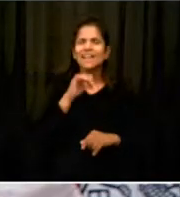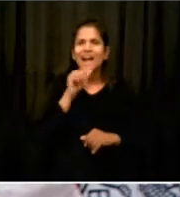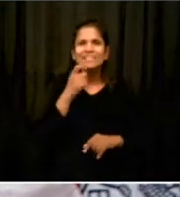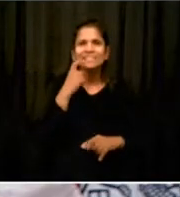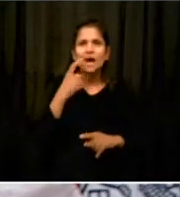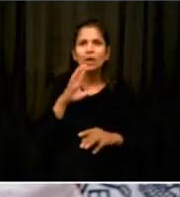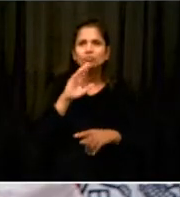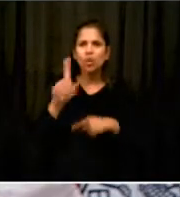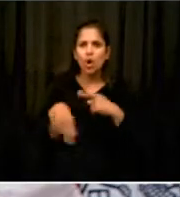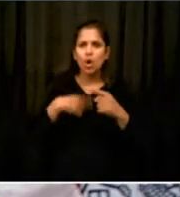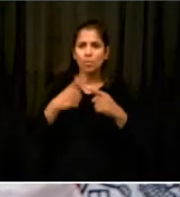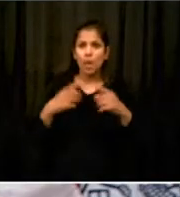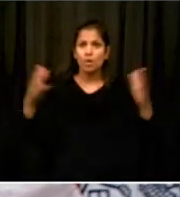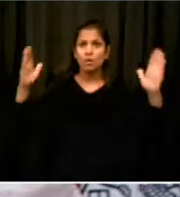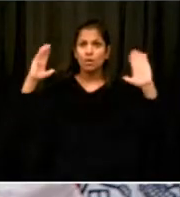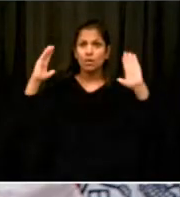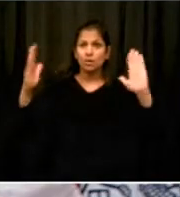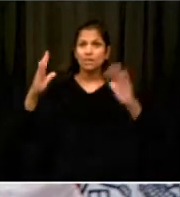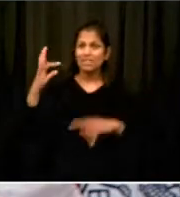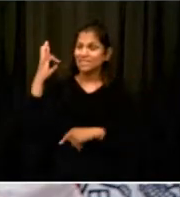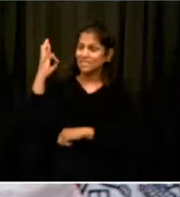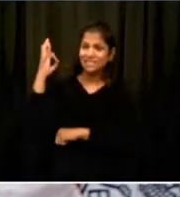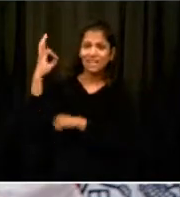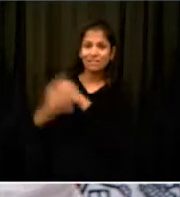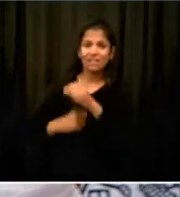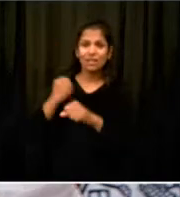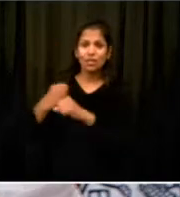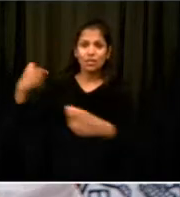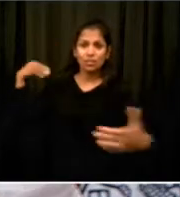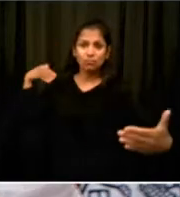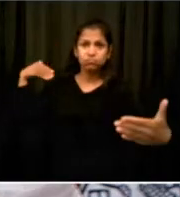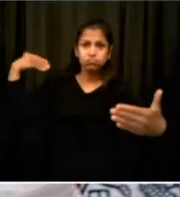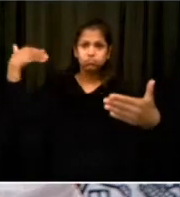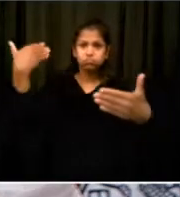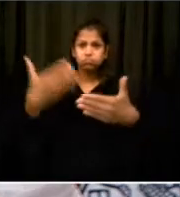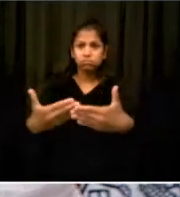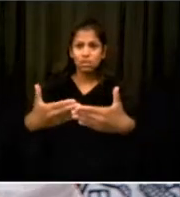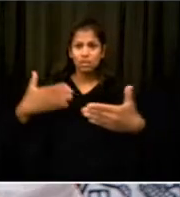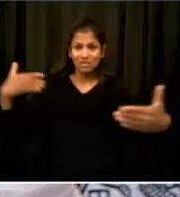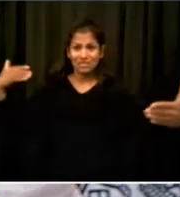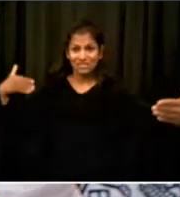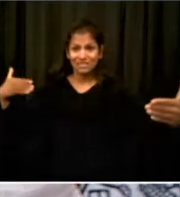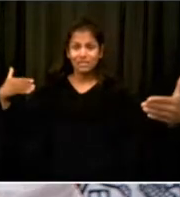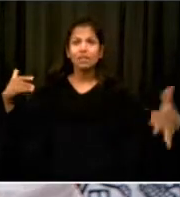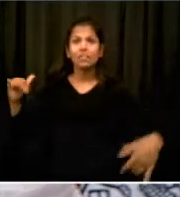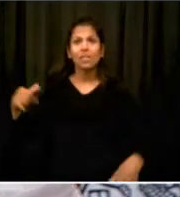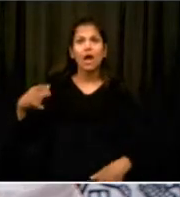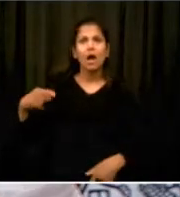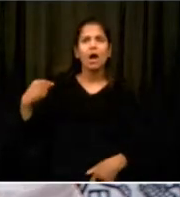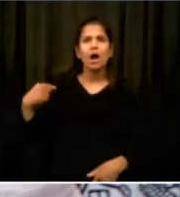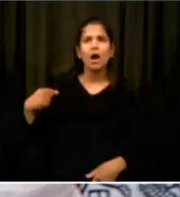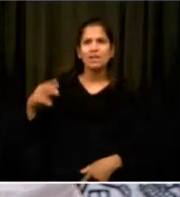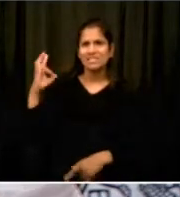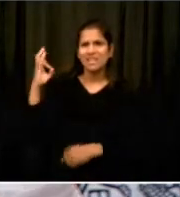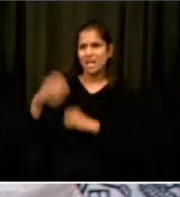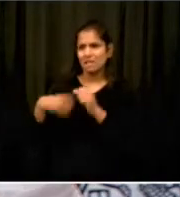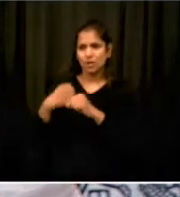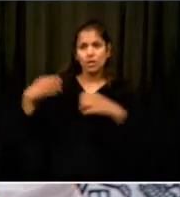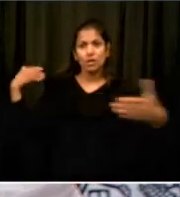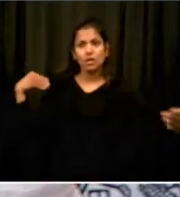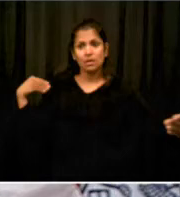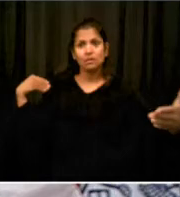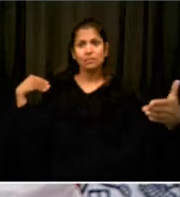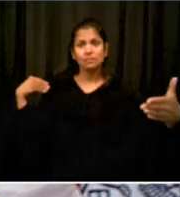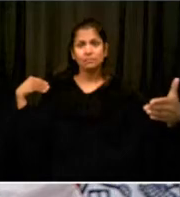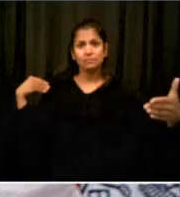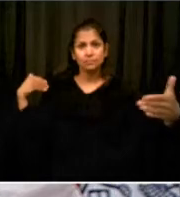of arrests and summonses, a lot more use of warnings. The whole idea is to